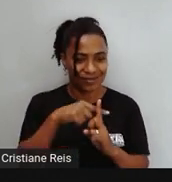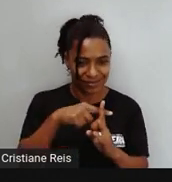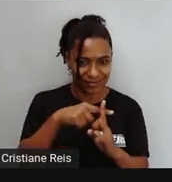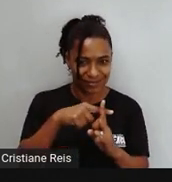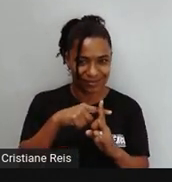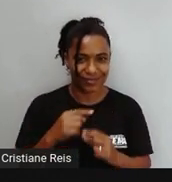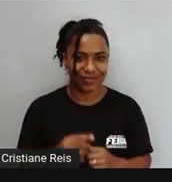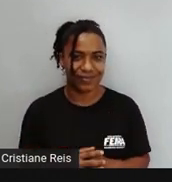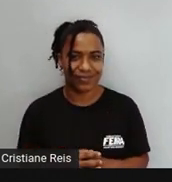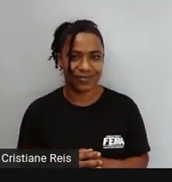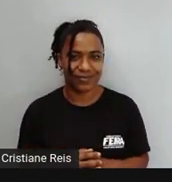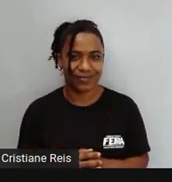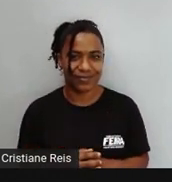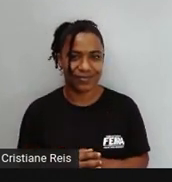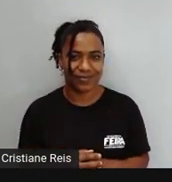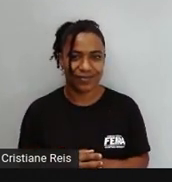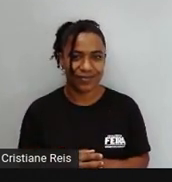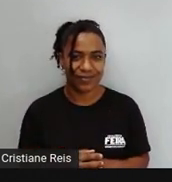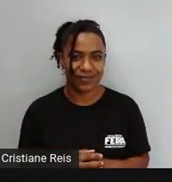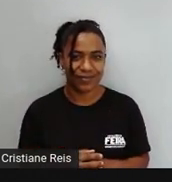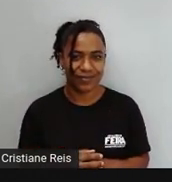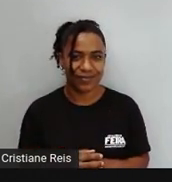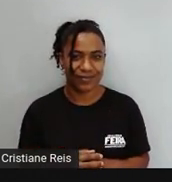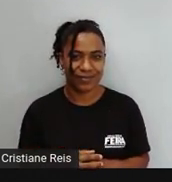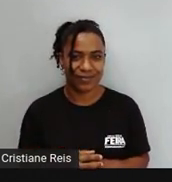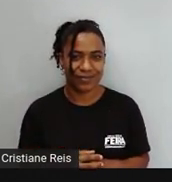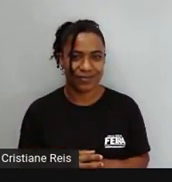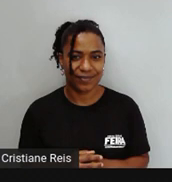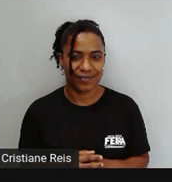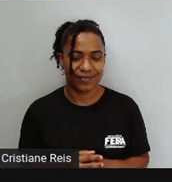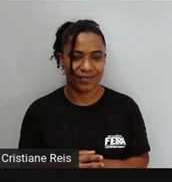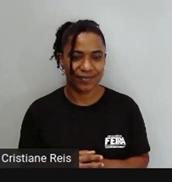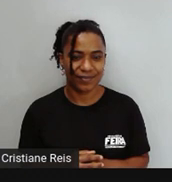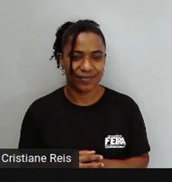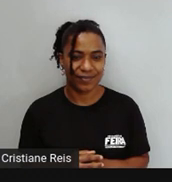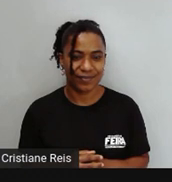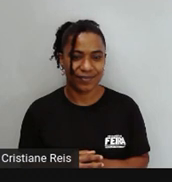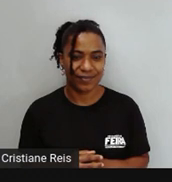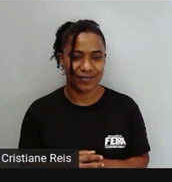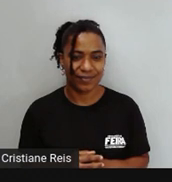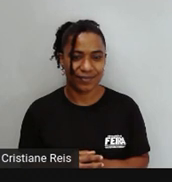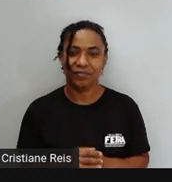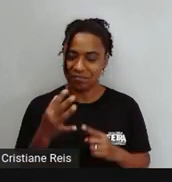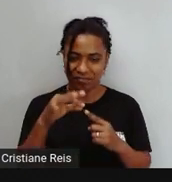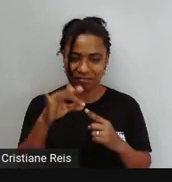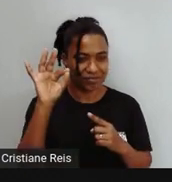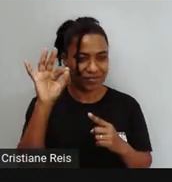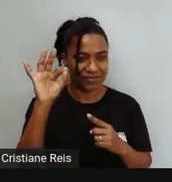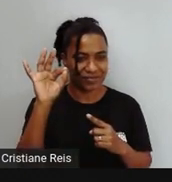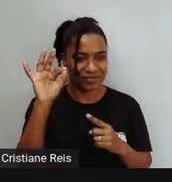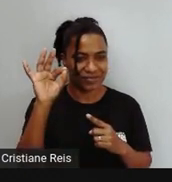5 equals 9. Here, ok.